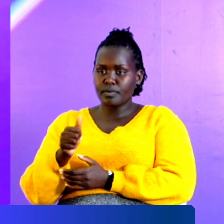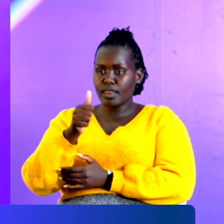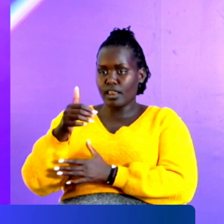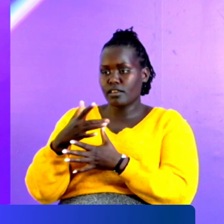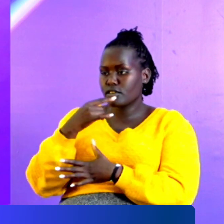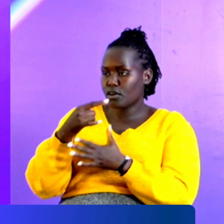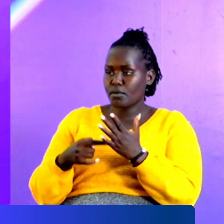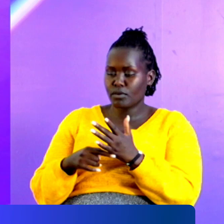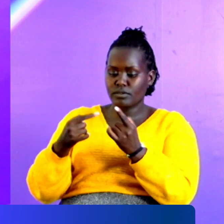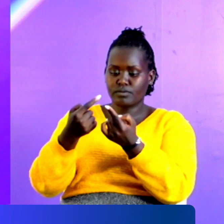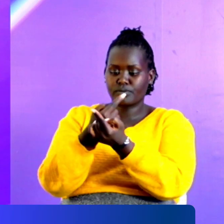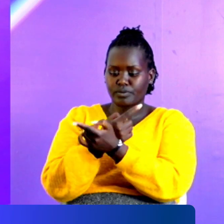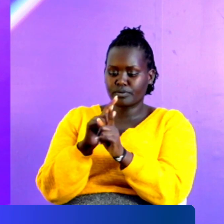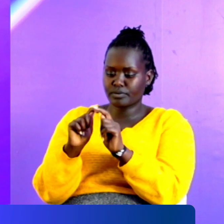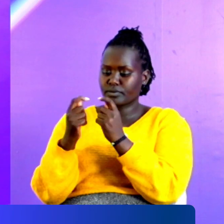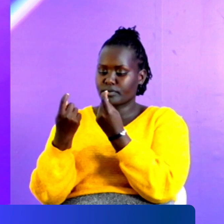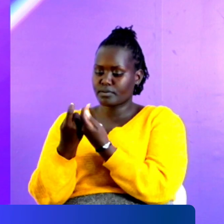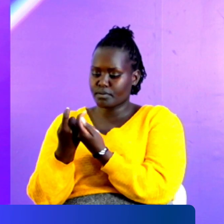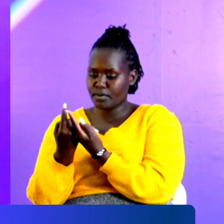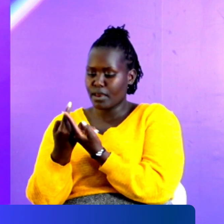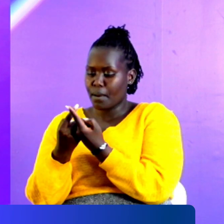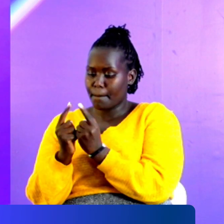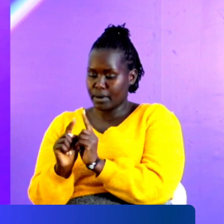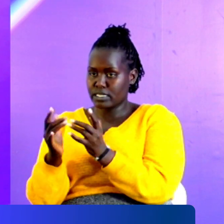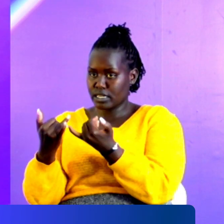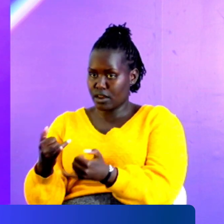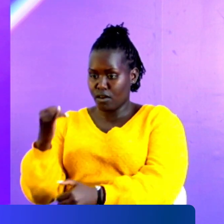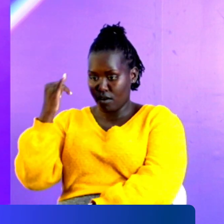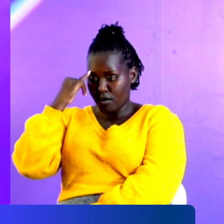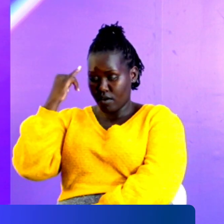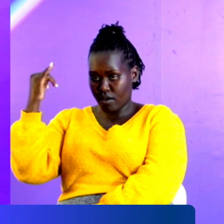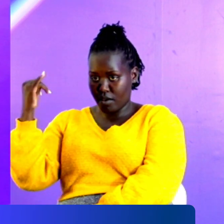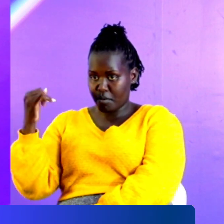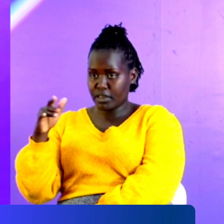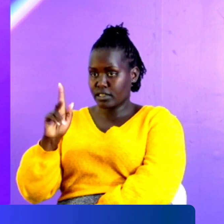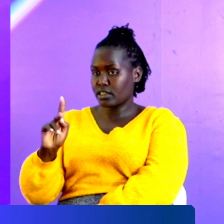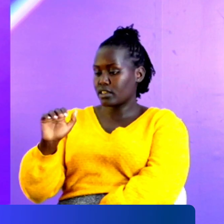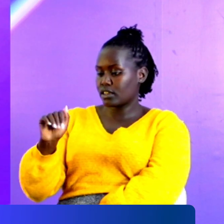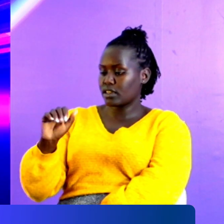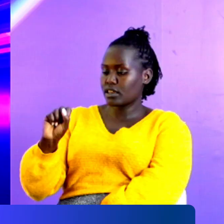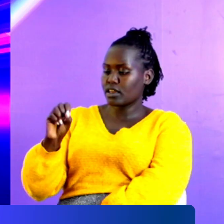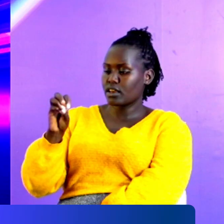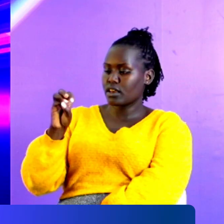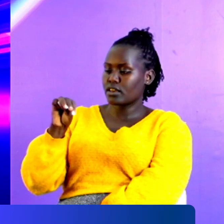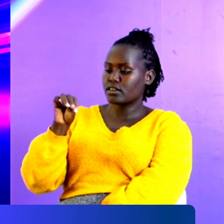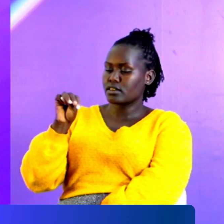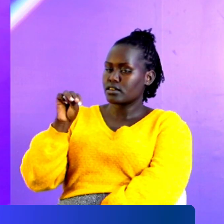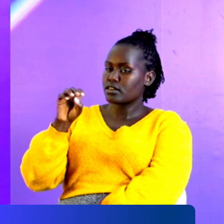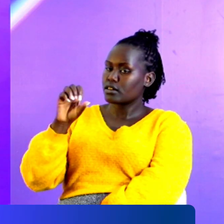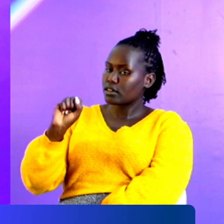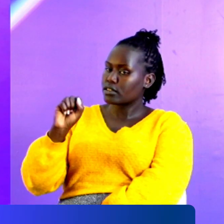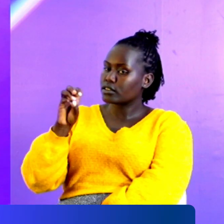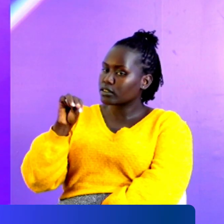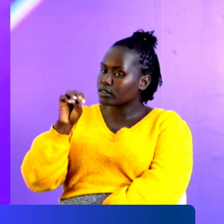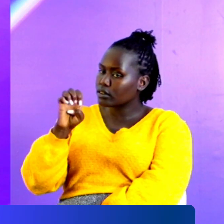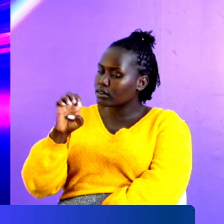nakwambia sasa ni a different team. Oh, okay. But now I can imagine Kasmuel's situation how it was. Maybe this